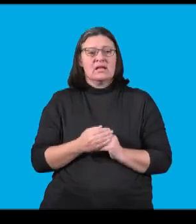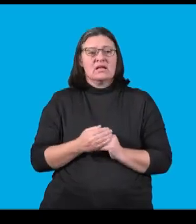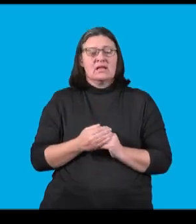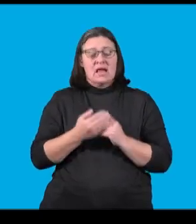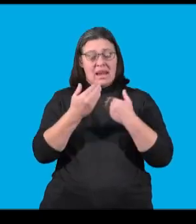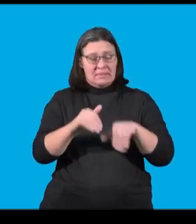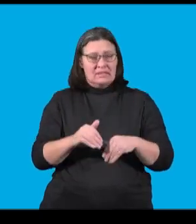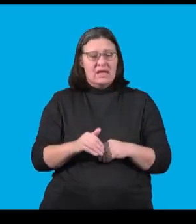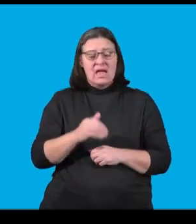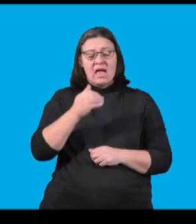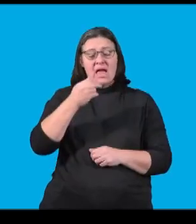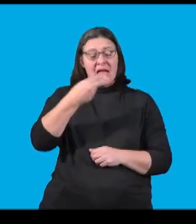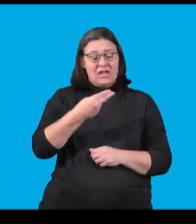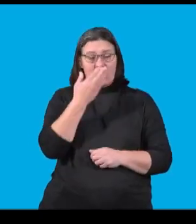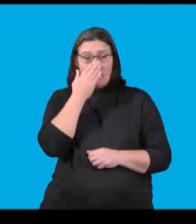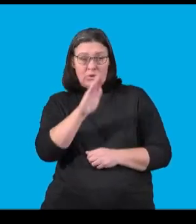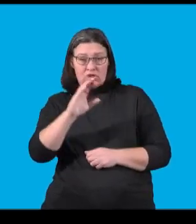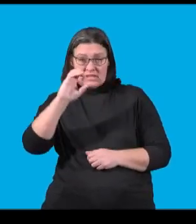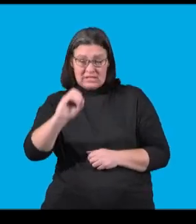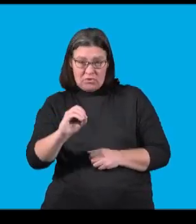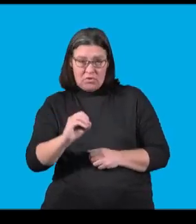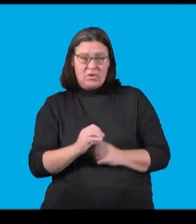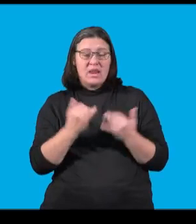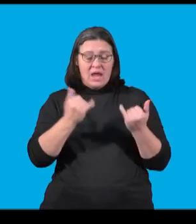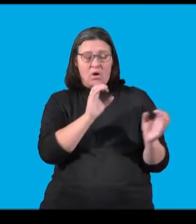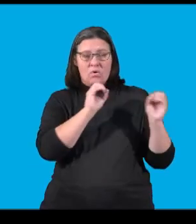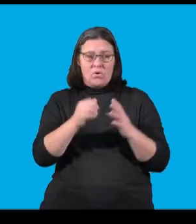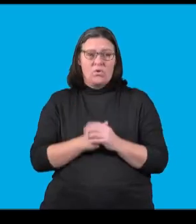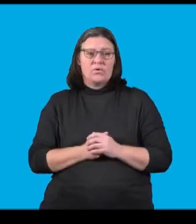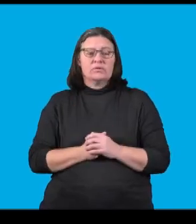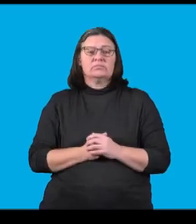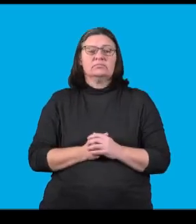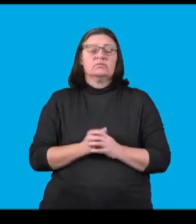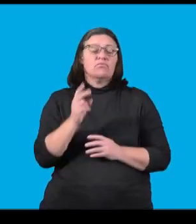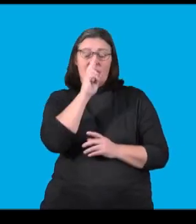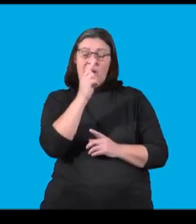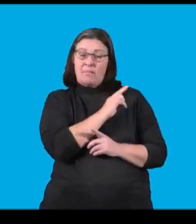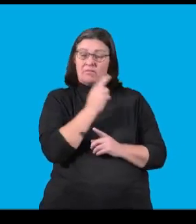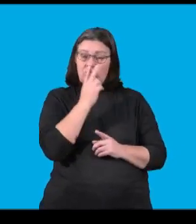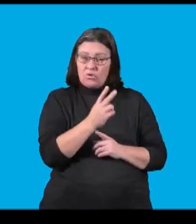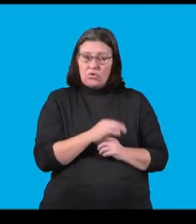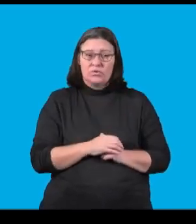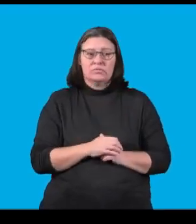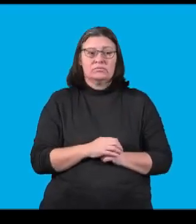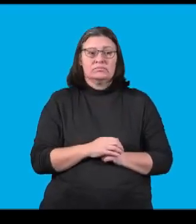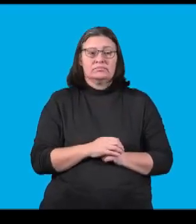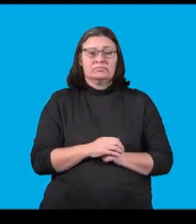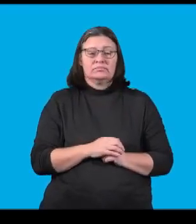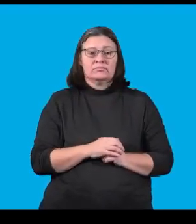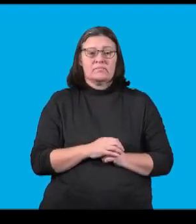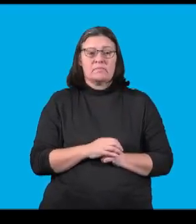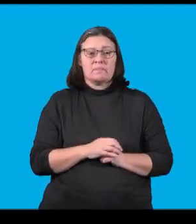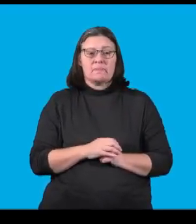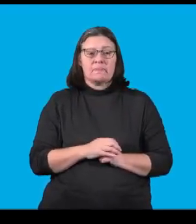to the limit as h approaches 0, and now I start substituting my value. So it's f of x plus h. Remember what we saw. F of x plus